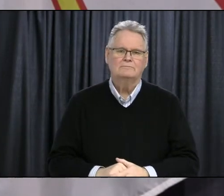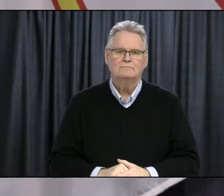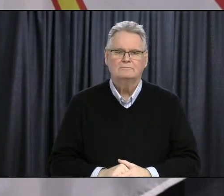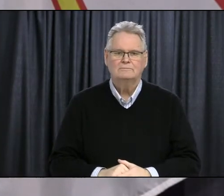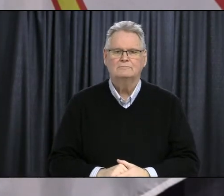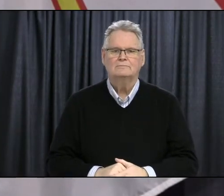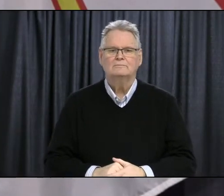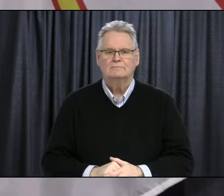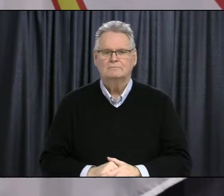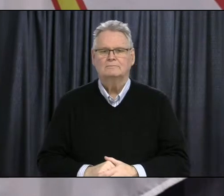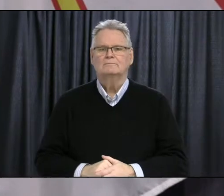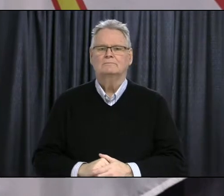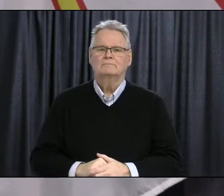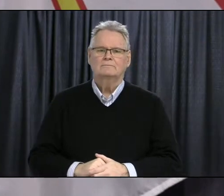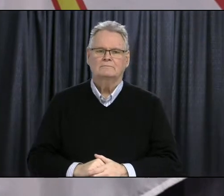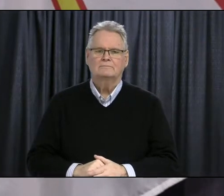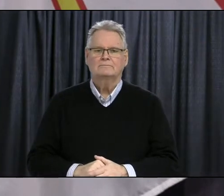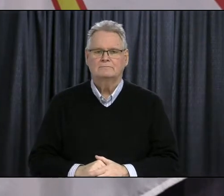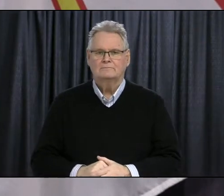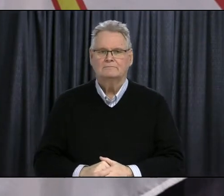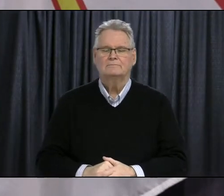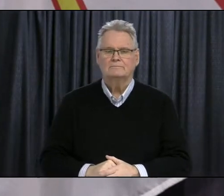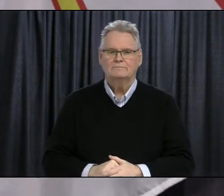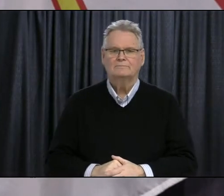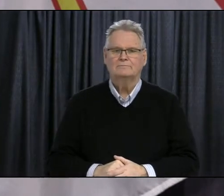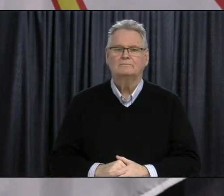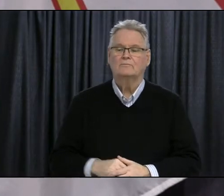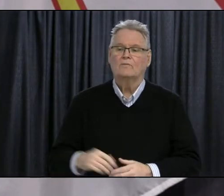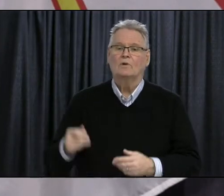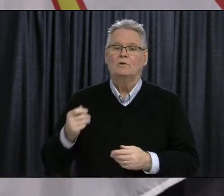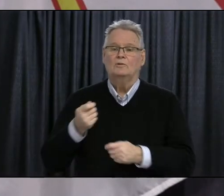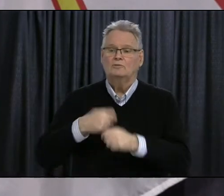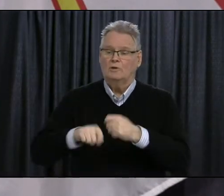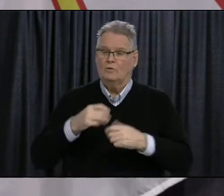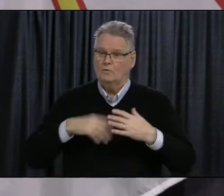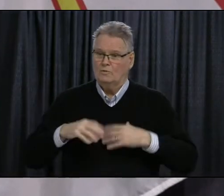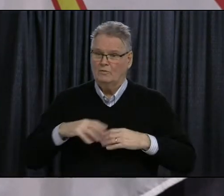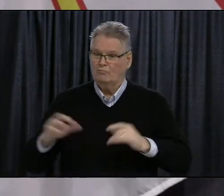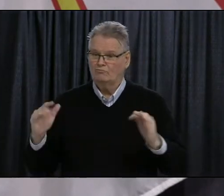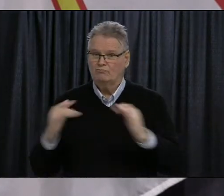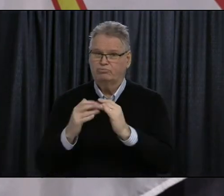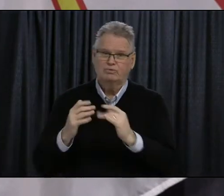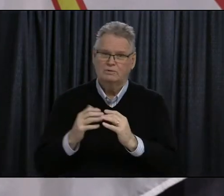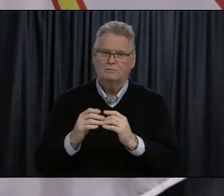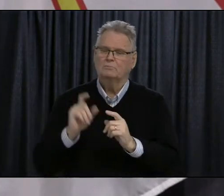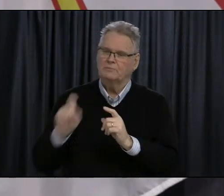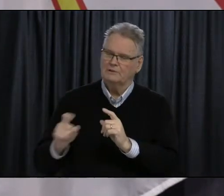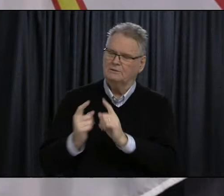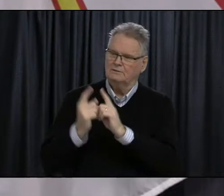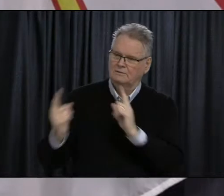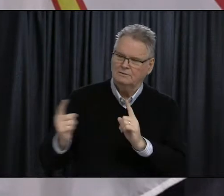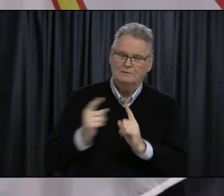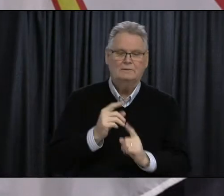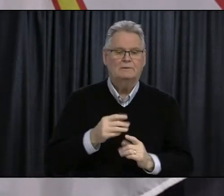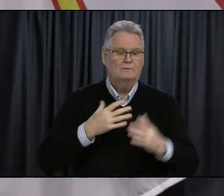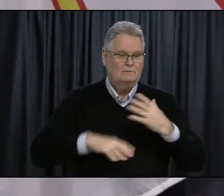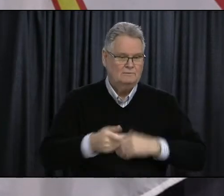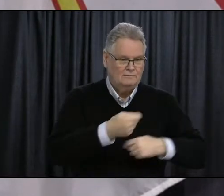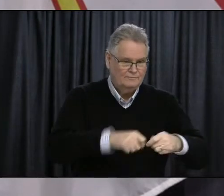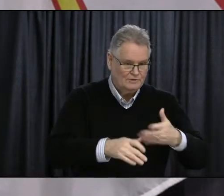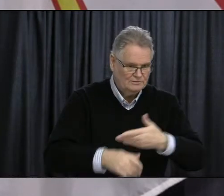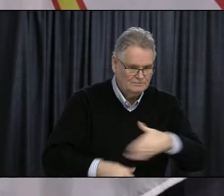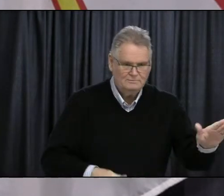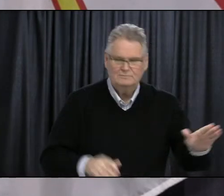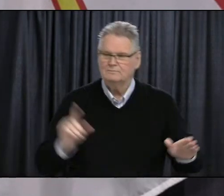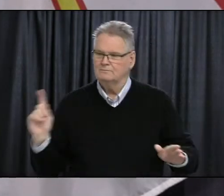from your coworkers or clients, ensure you wear a properly fitted non-medical mask and wash your hands before and after interacting. Keep your